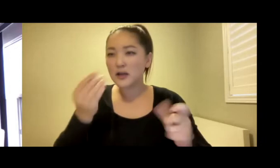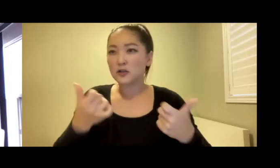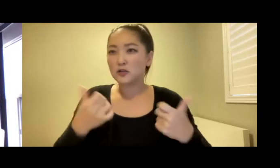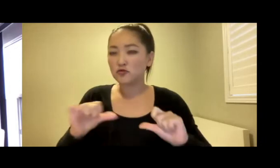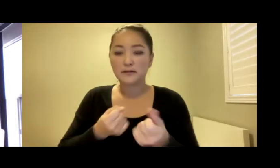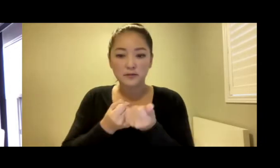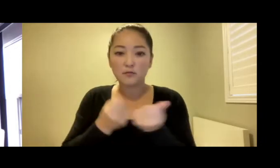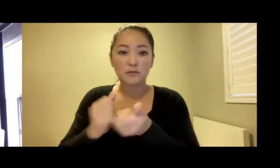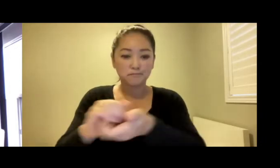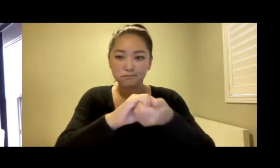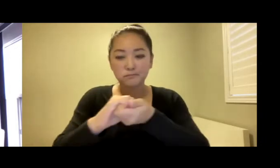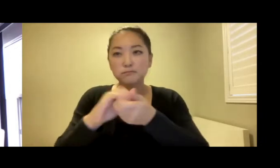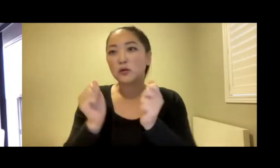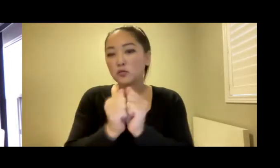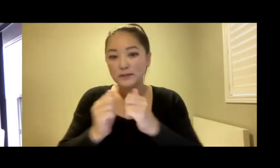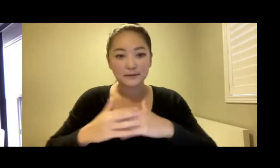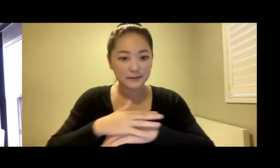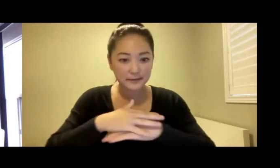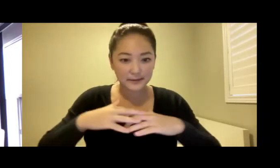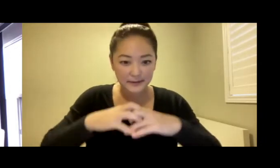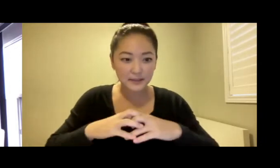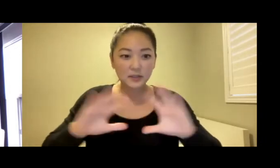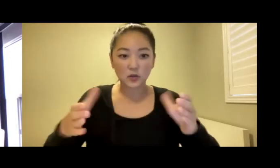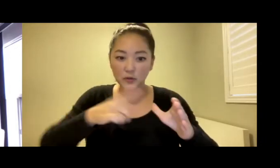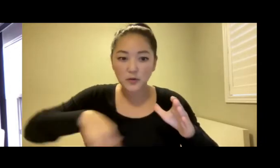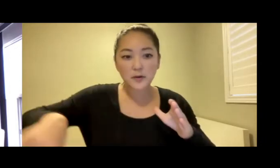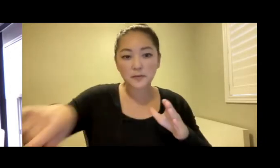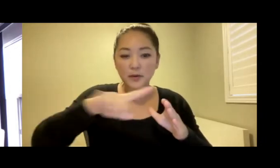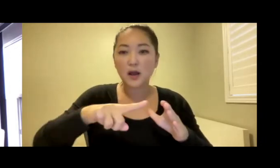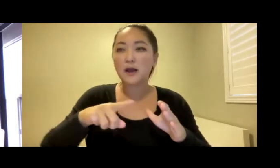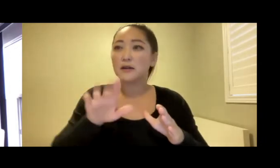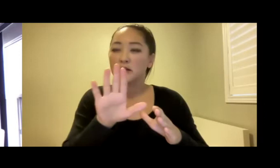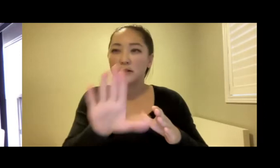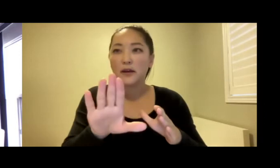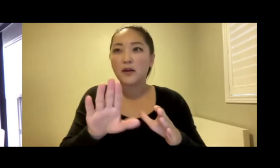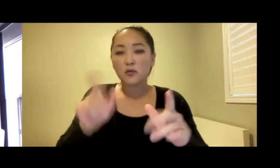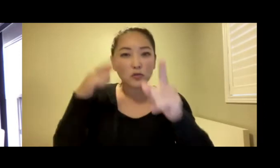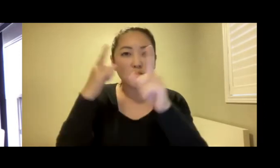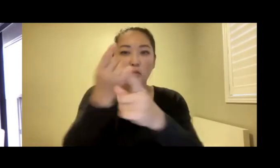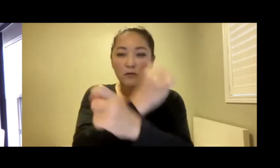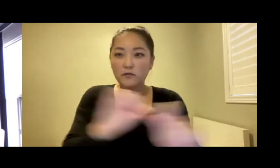within Indigenous peoples, exercising their sovereignty and working toward justice and freedom.